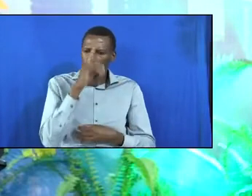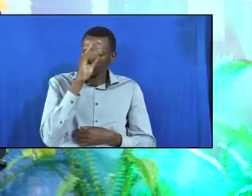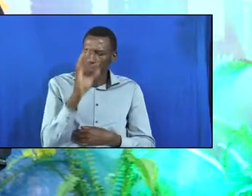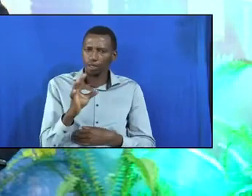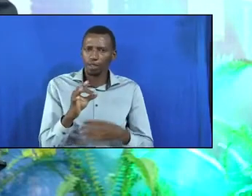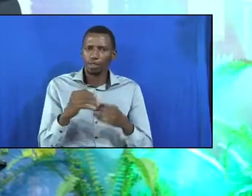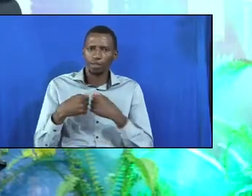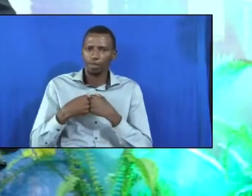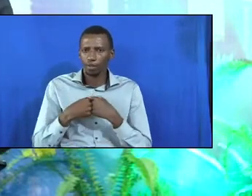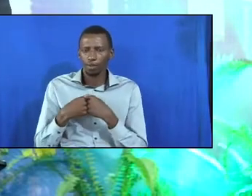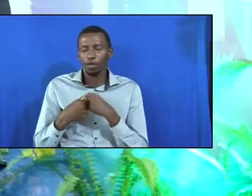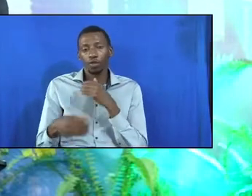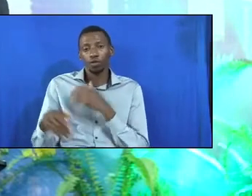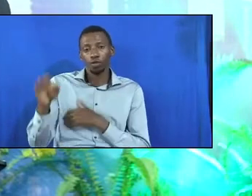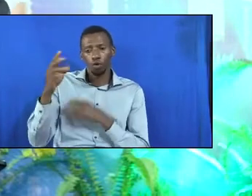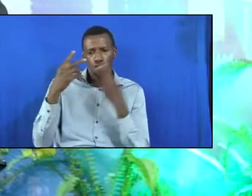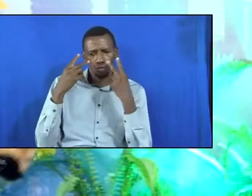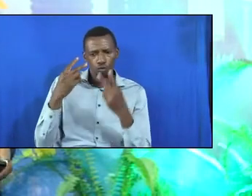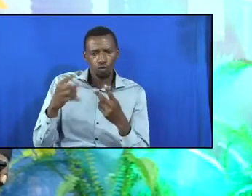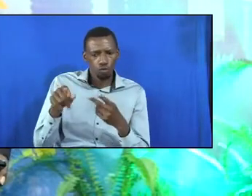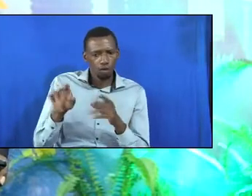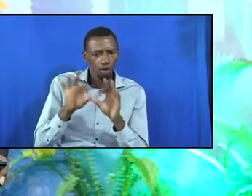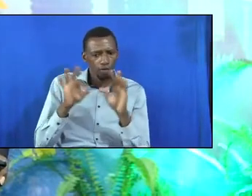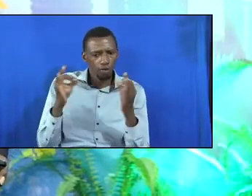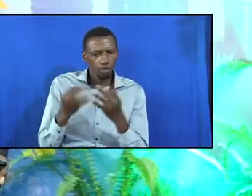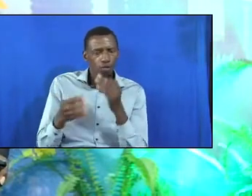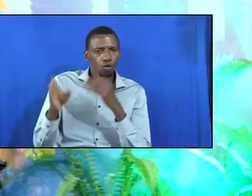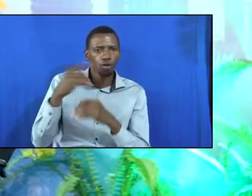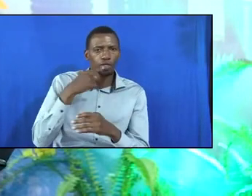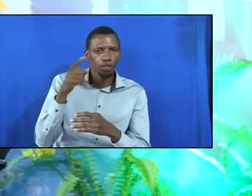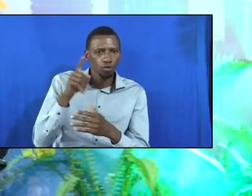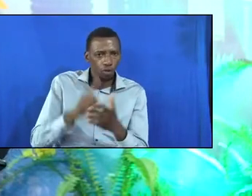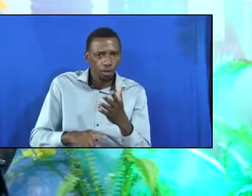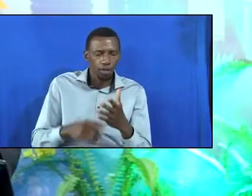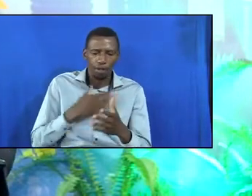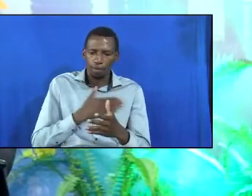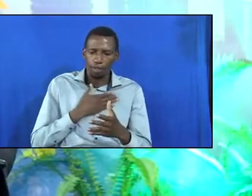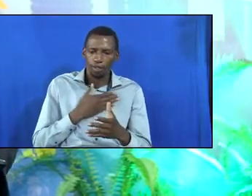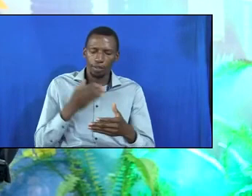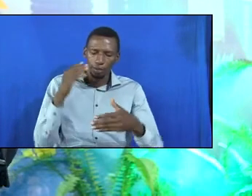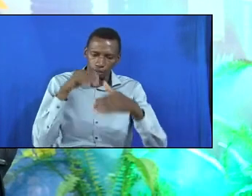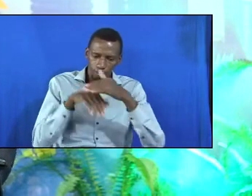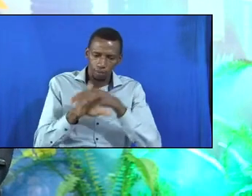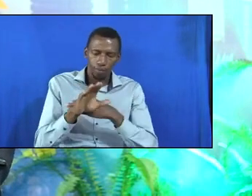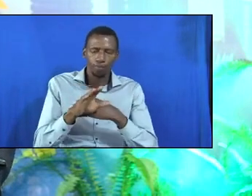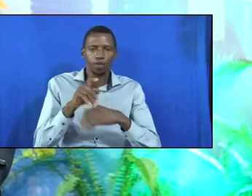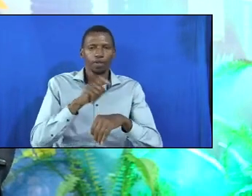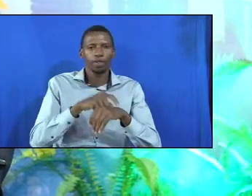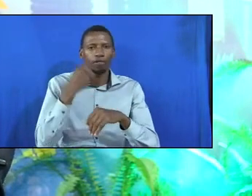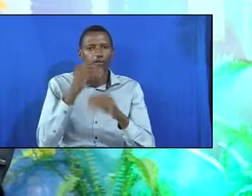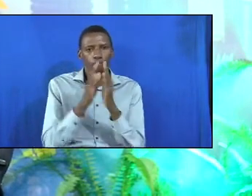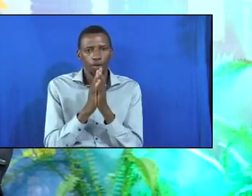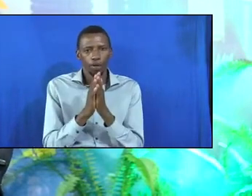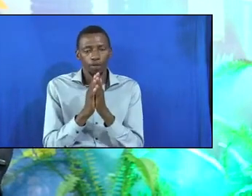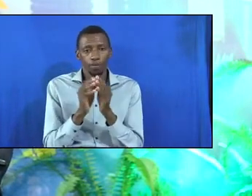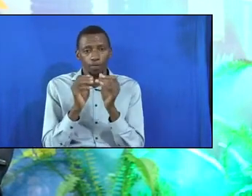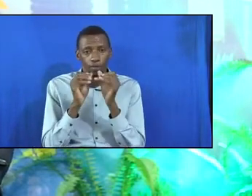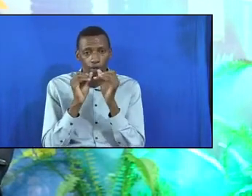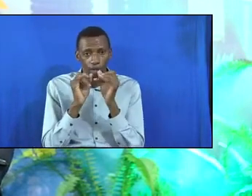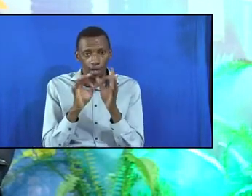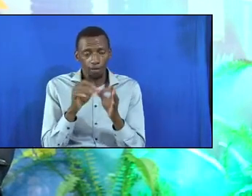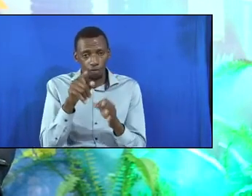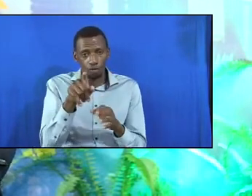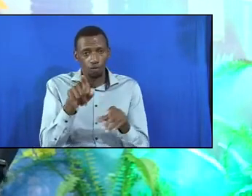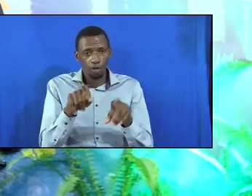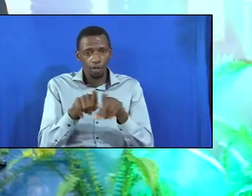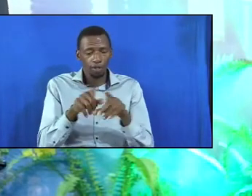family and is telling you, as a family, have a season of prayer. If, as a church, you are challenged, God is knocking at the